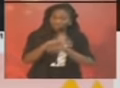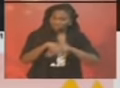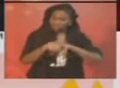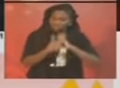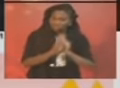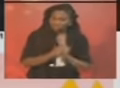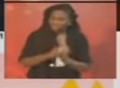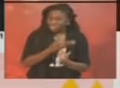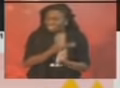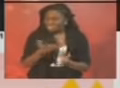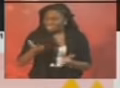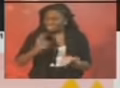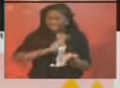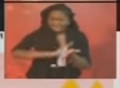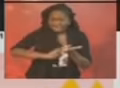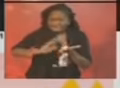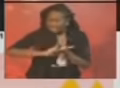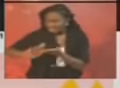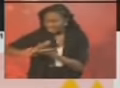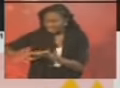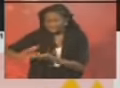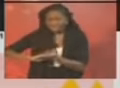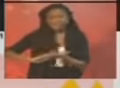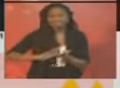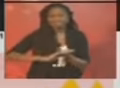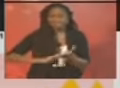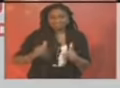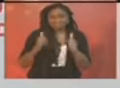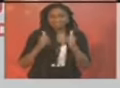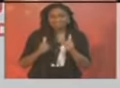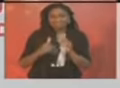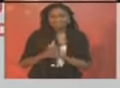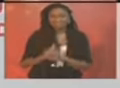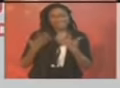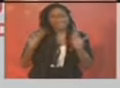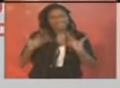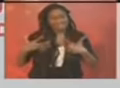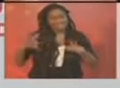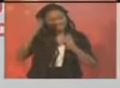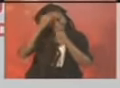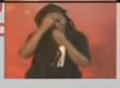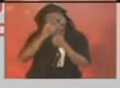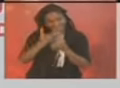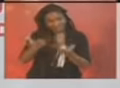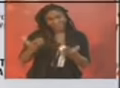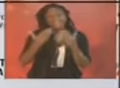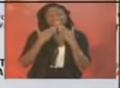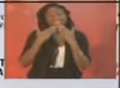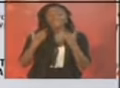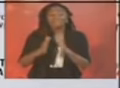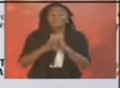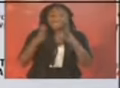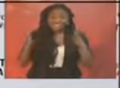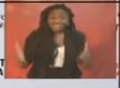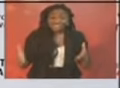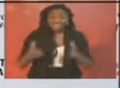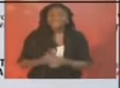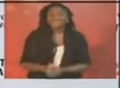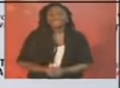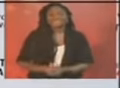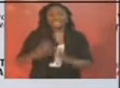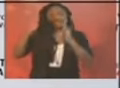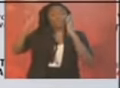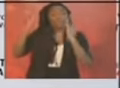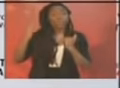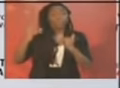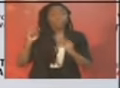that reflected in the curves above. So Candice, that's my clinical update for this morning. Thank you very much, CMO. And we hope that